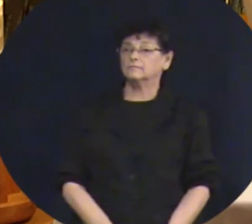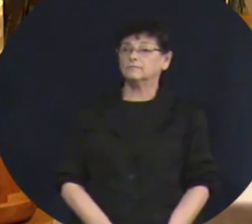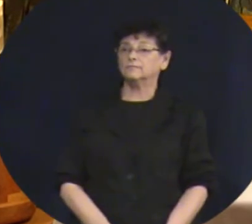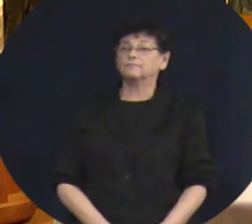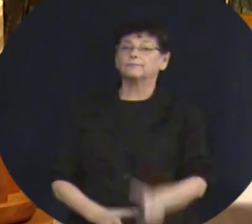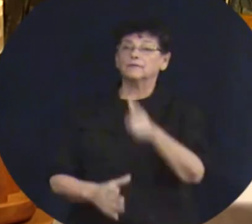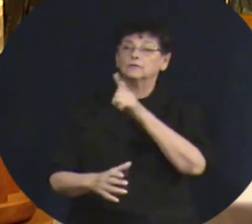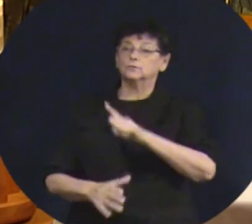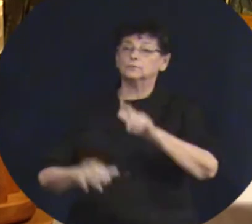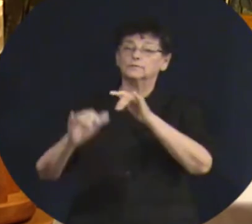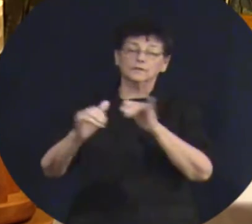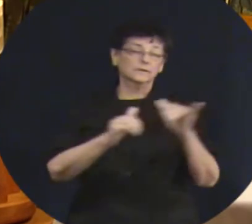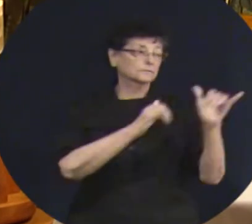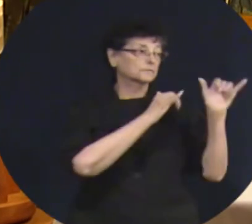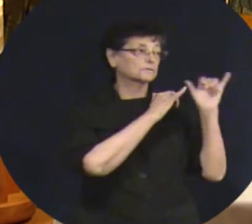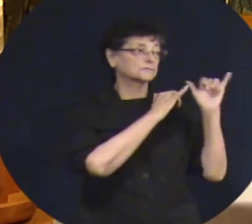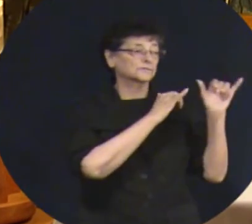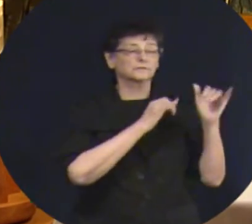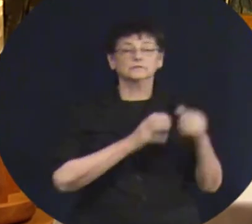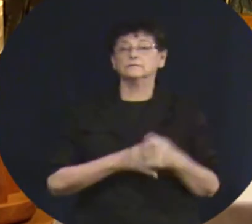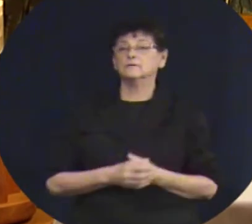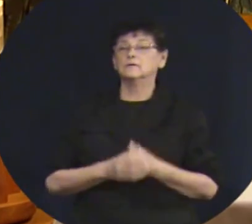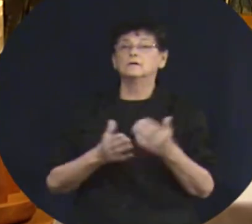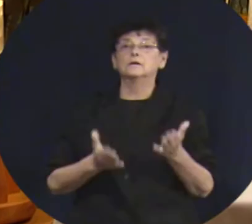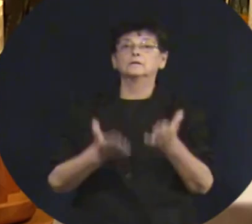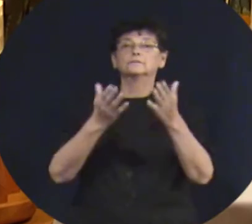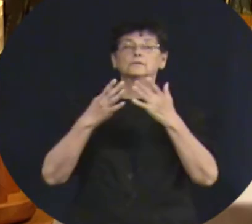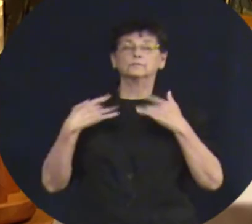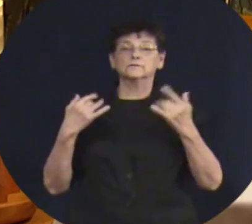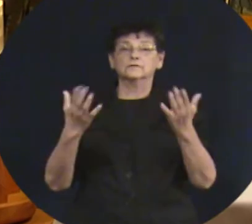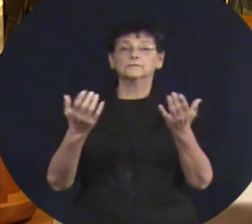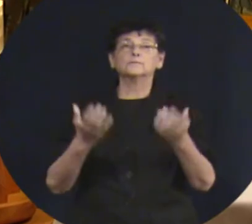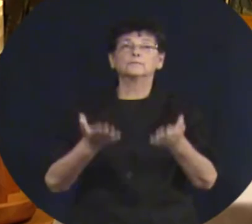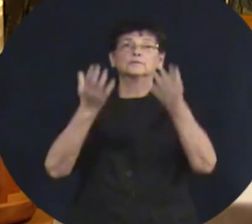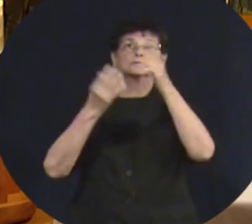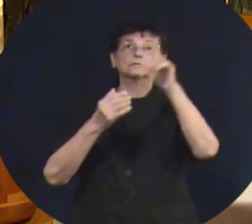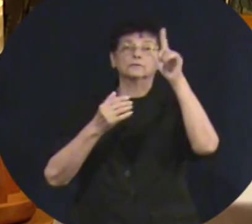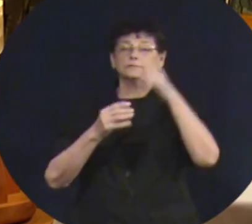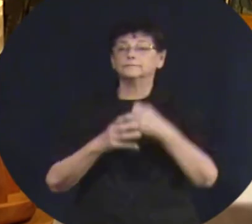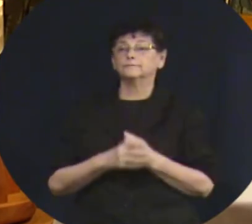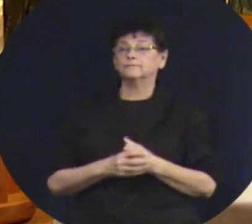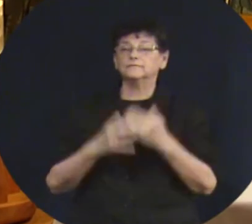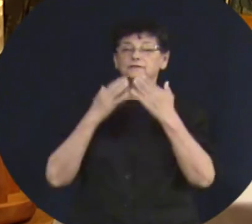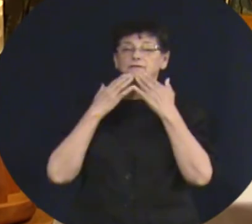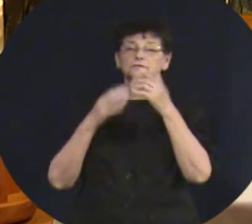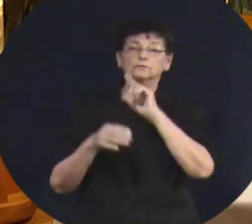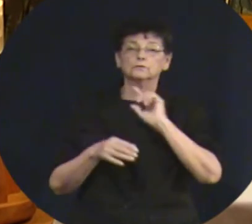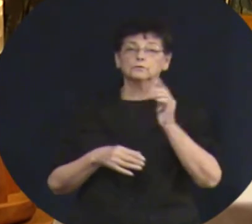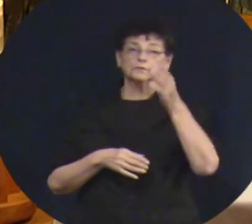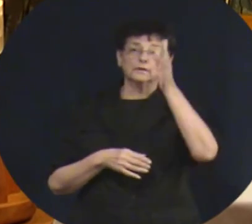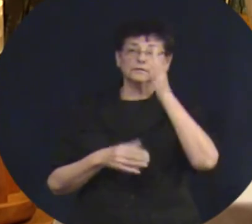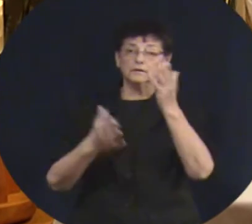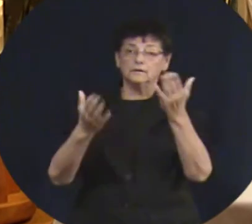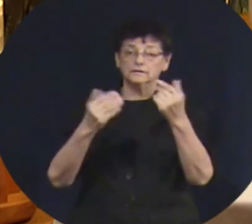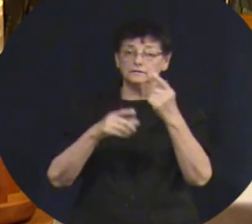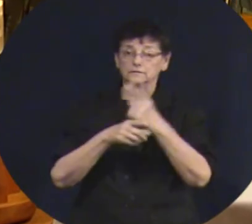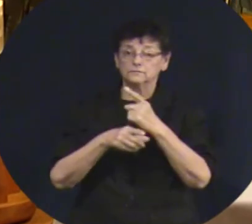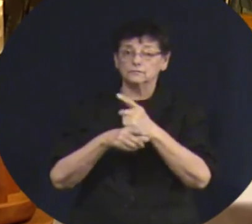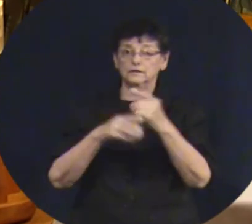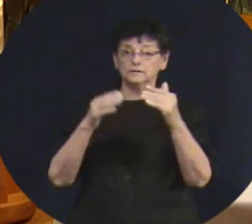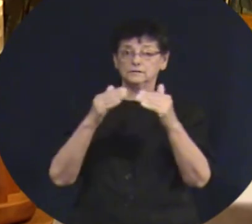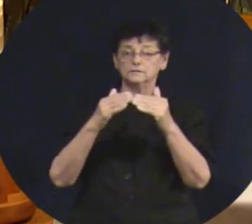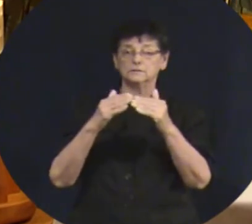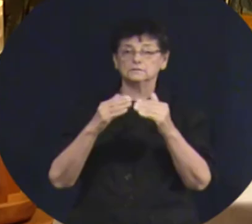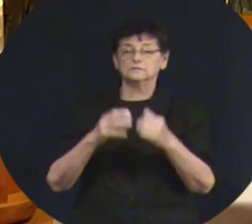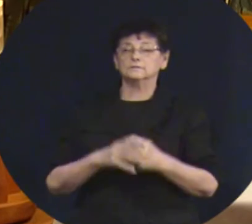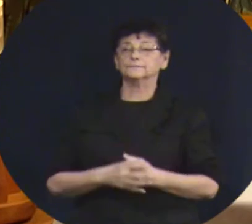Amen. The Lord be with you. And with your spirit. Lift up your hearts. We lift them up to the Lord. Let us give thanks to the Lord our God. It is